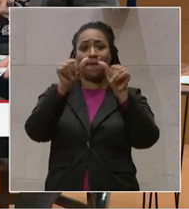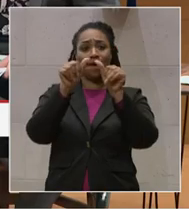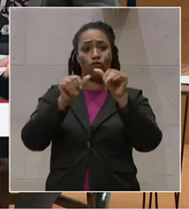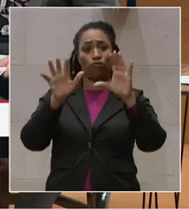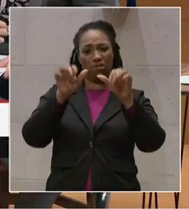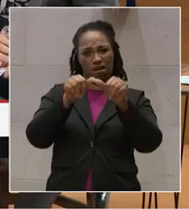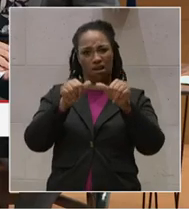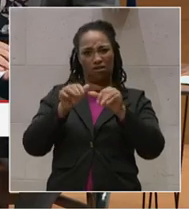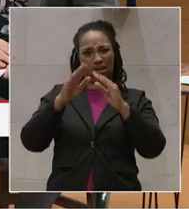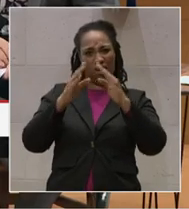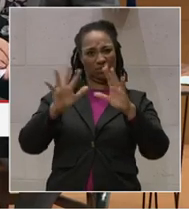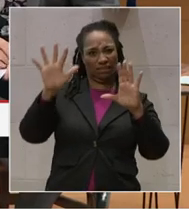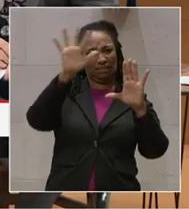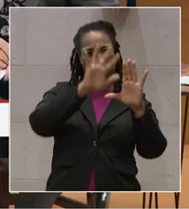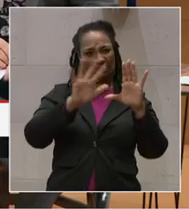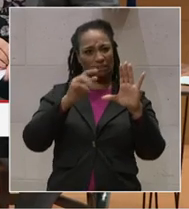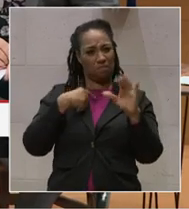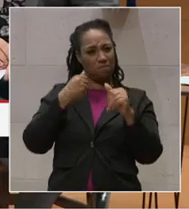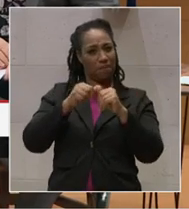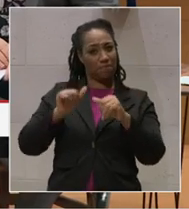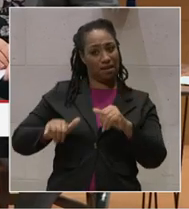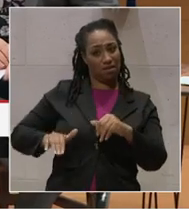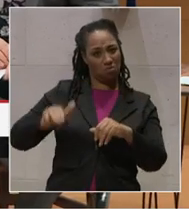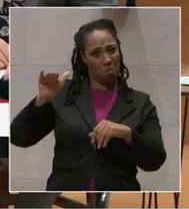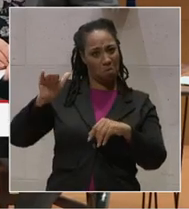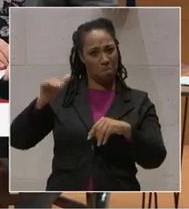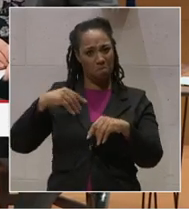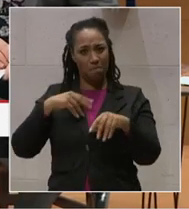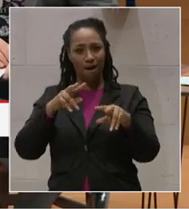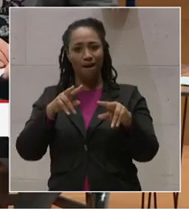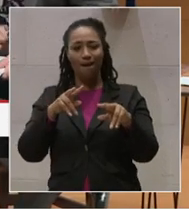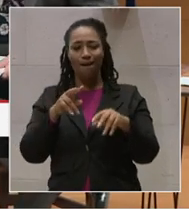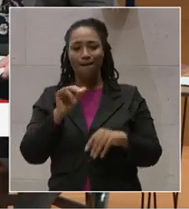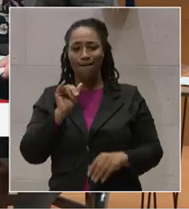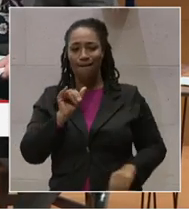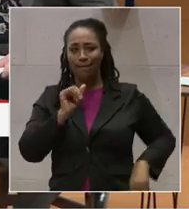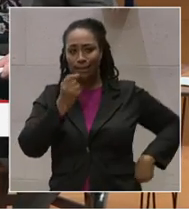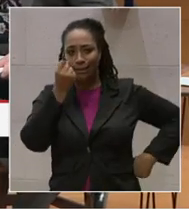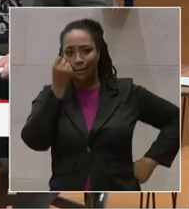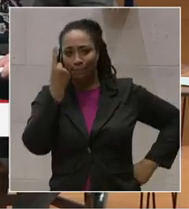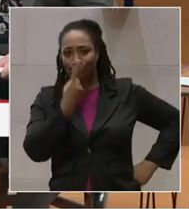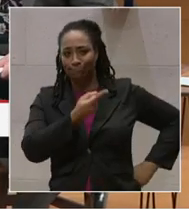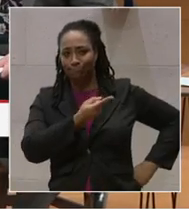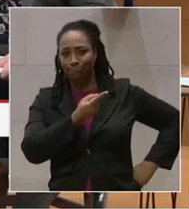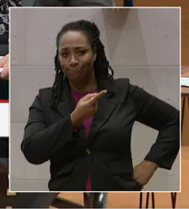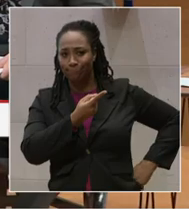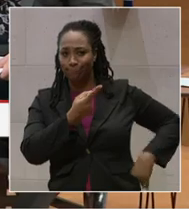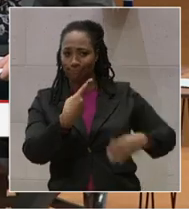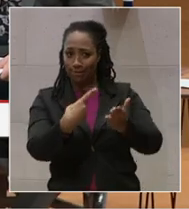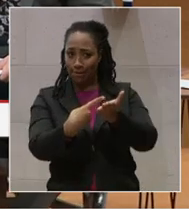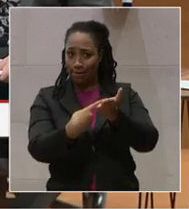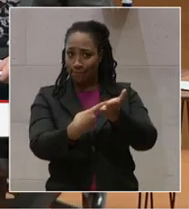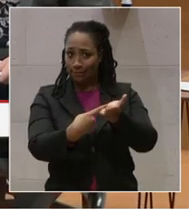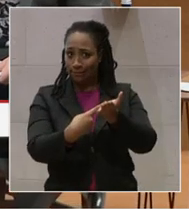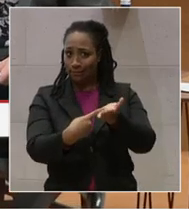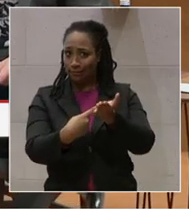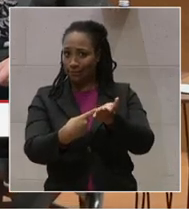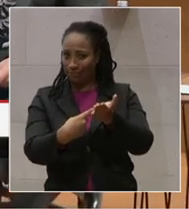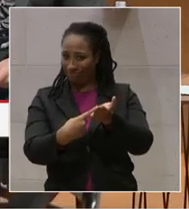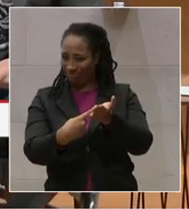of introducing more mixed income housing is a complicated one. I actually think that the conversation has